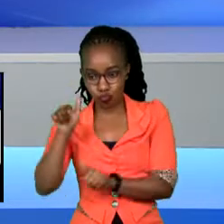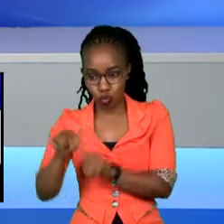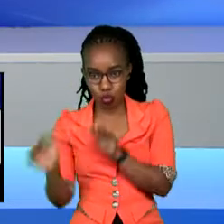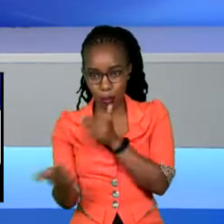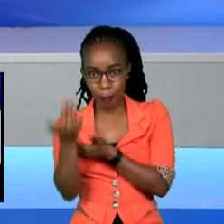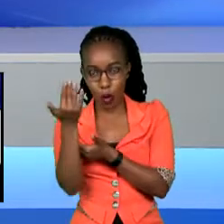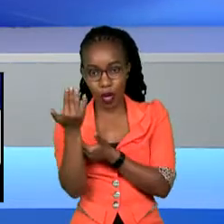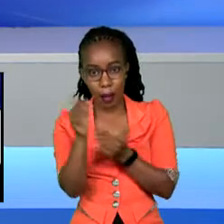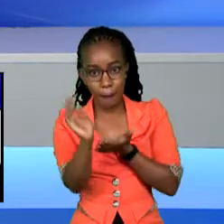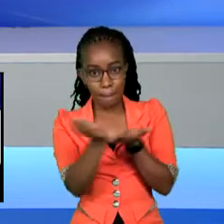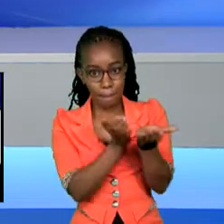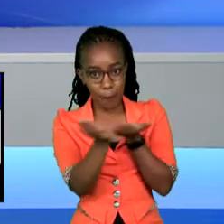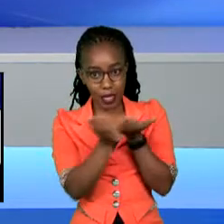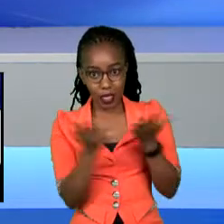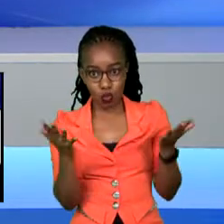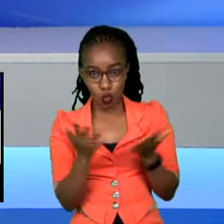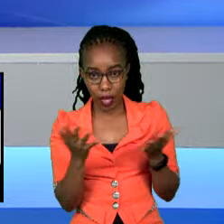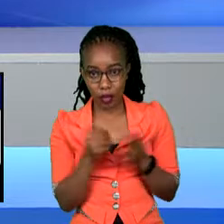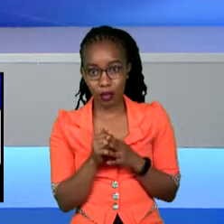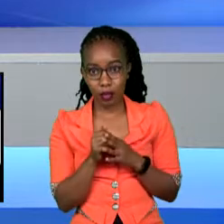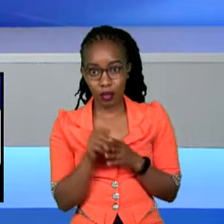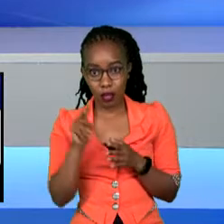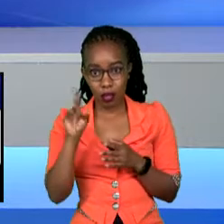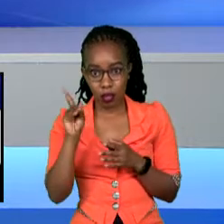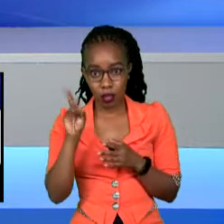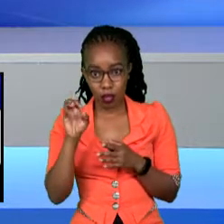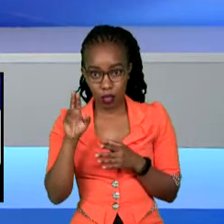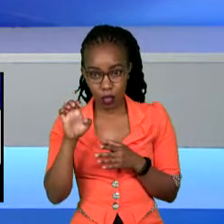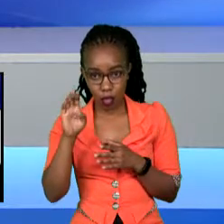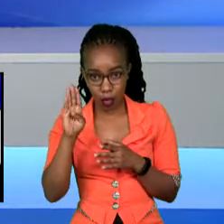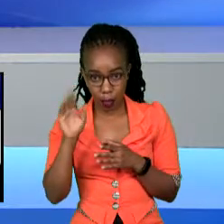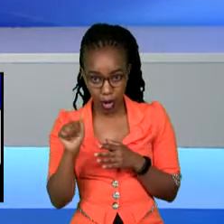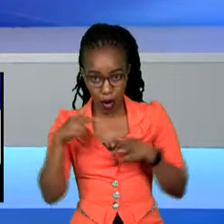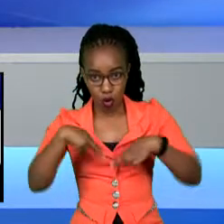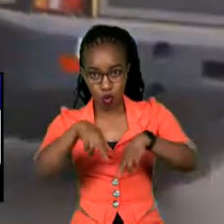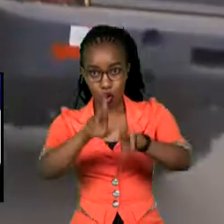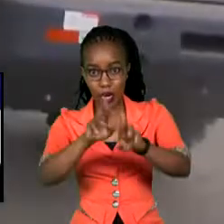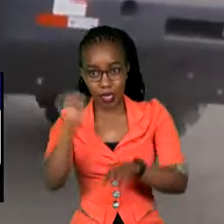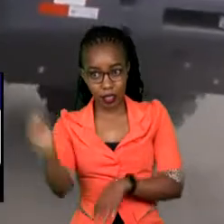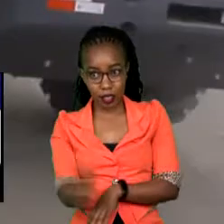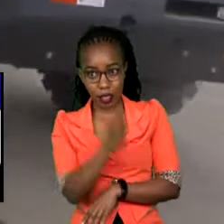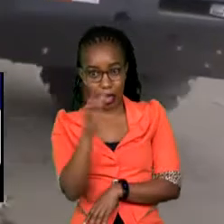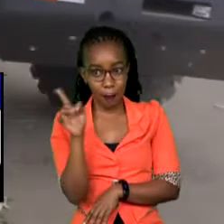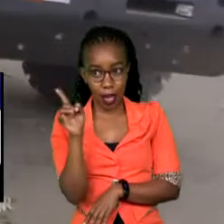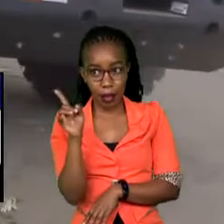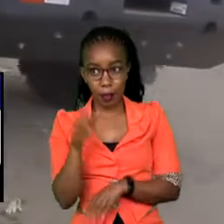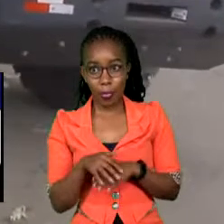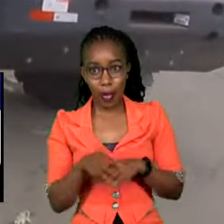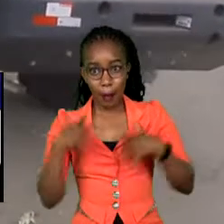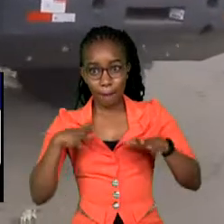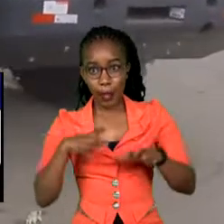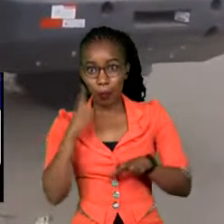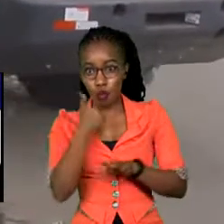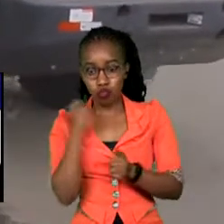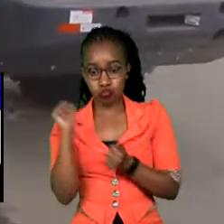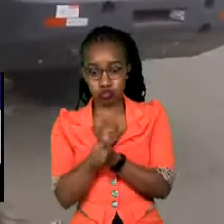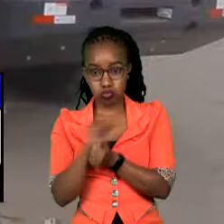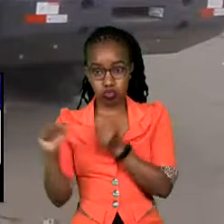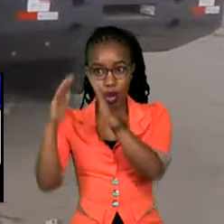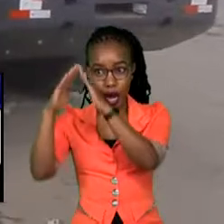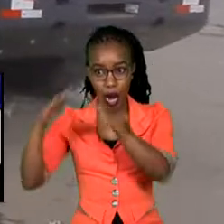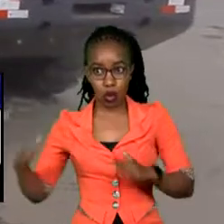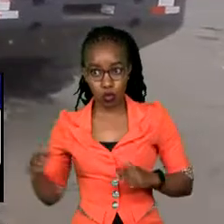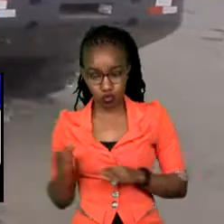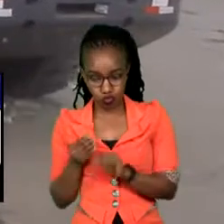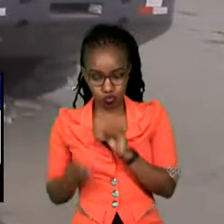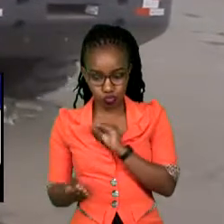The affected businesses along the Catherine Dereba Road in Mukuru Kwajenga are saying the people conducting the demolition are taking